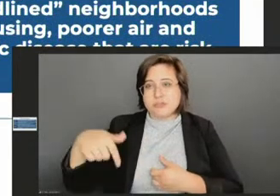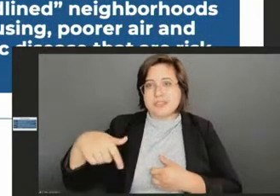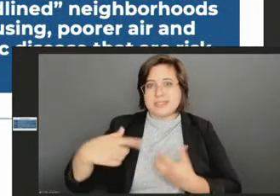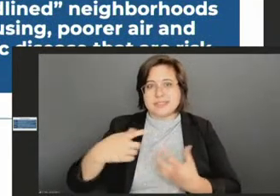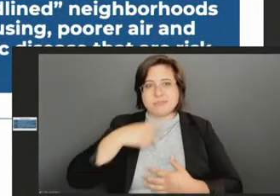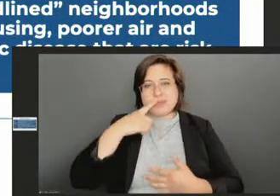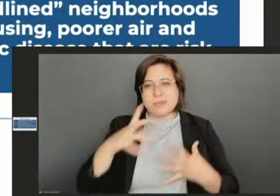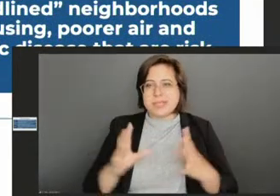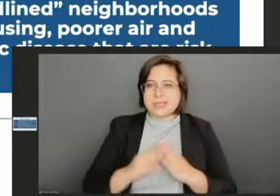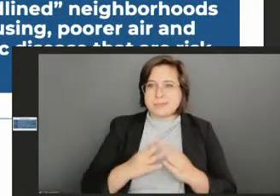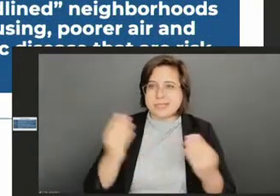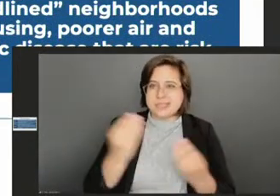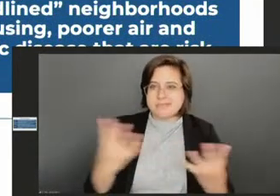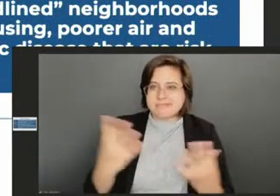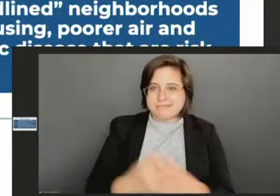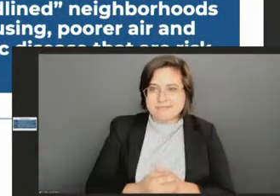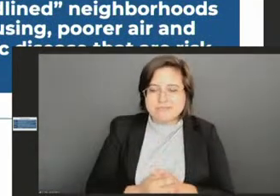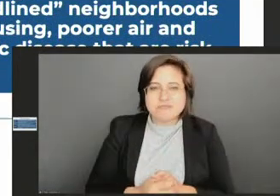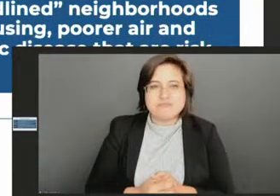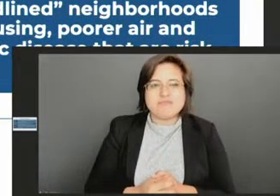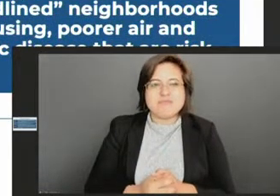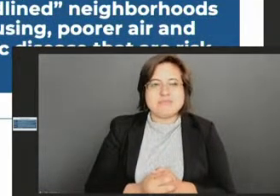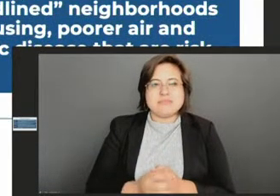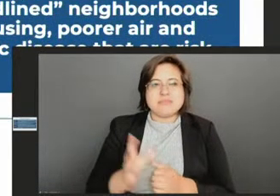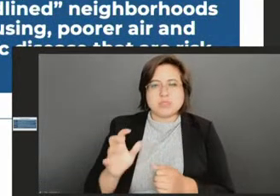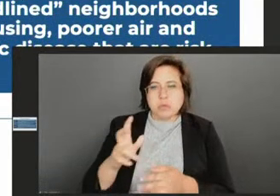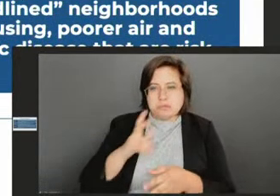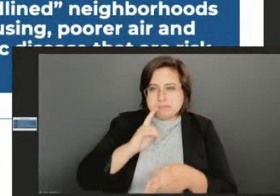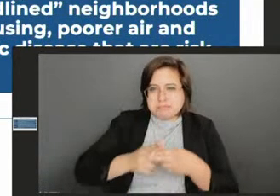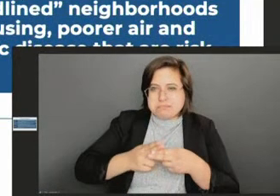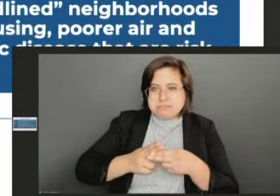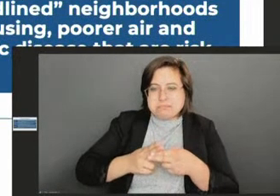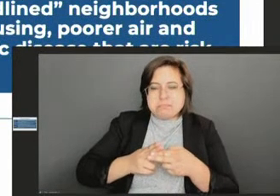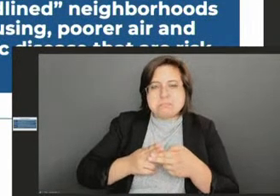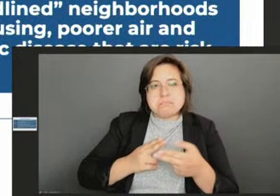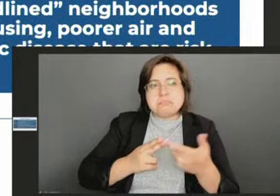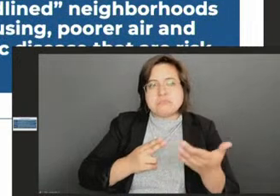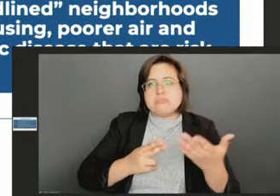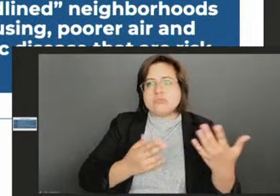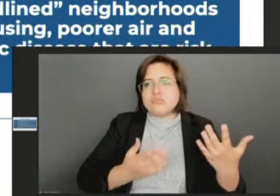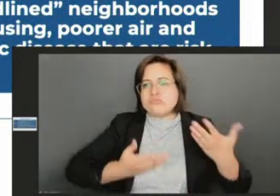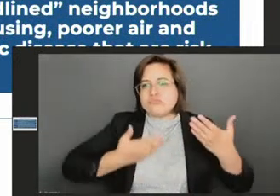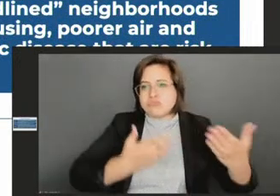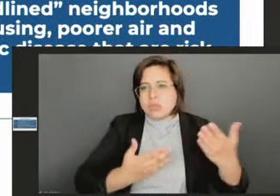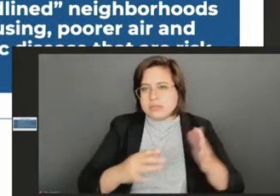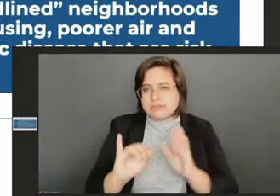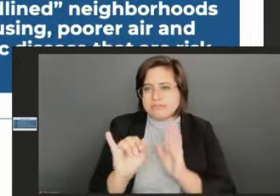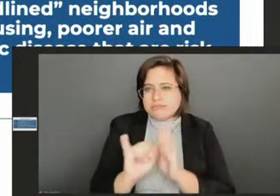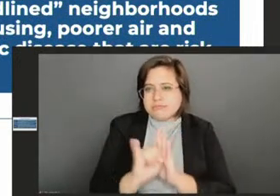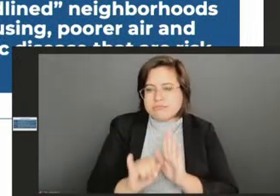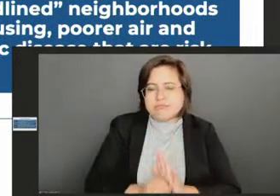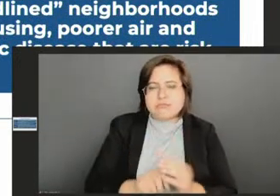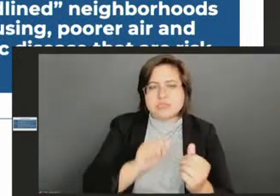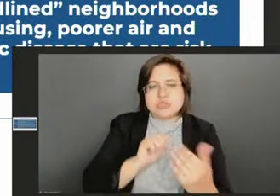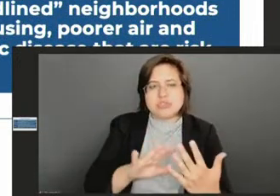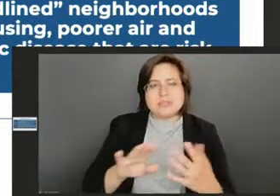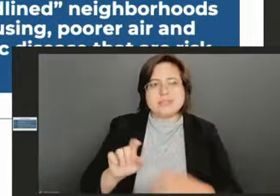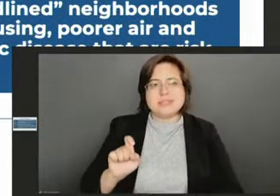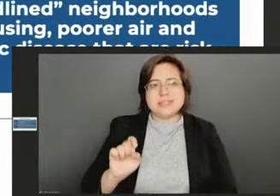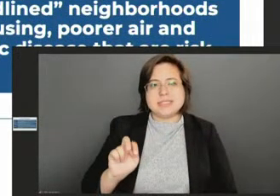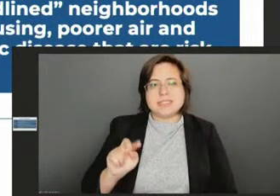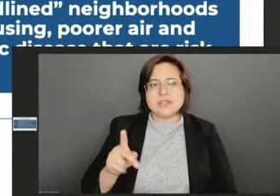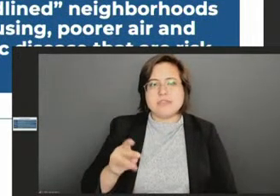meeting, I want to underscore that in identifying our recommendations to address xenophobia and